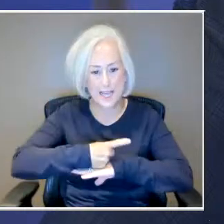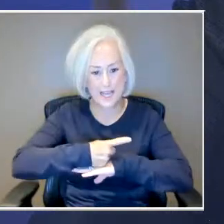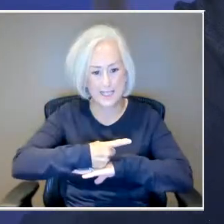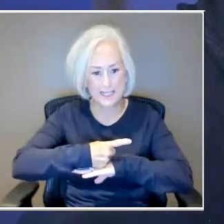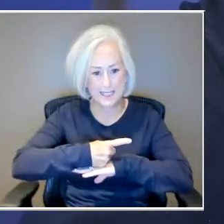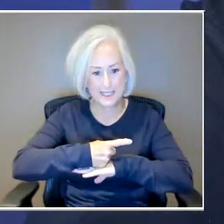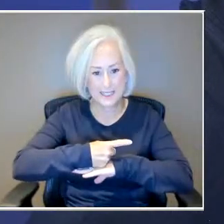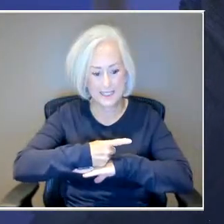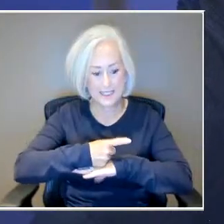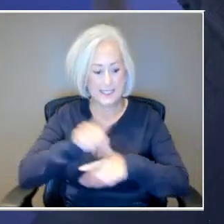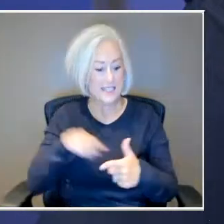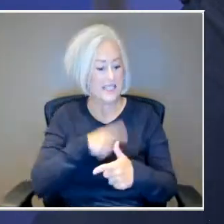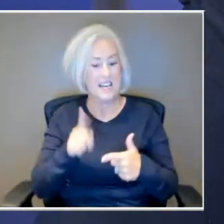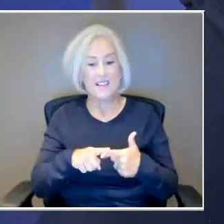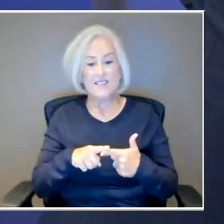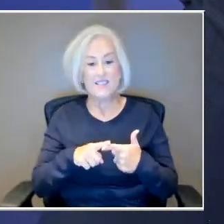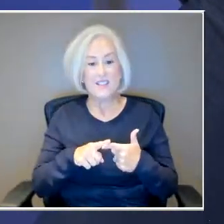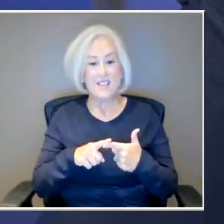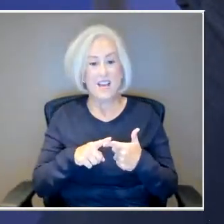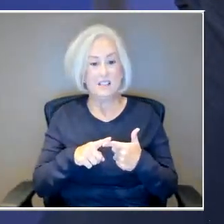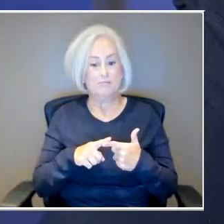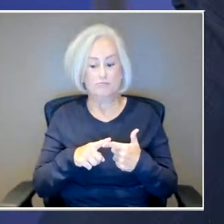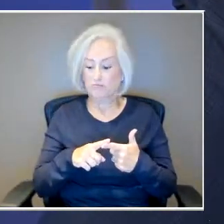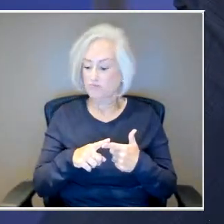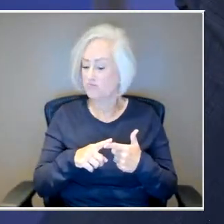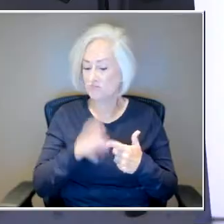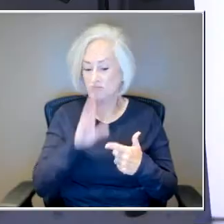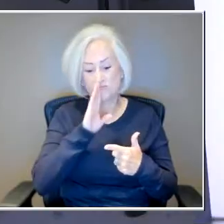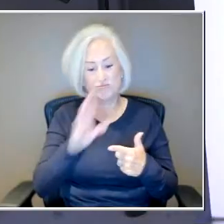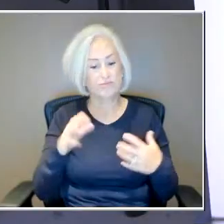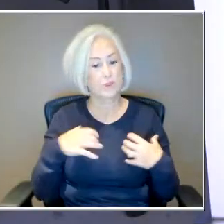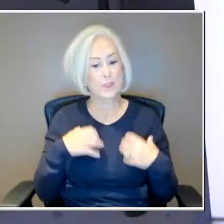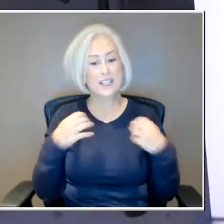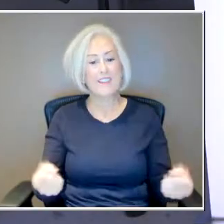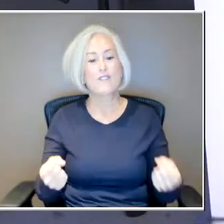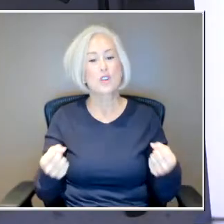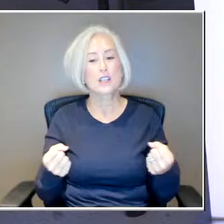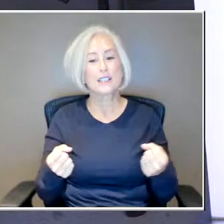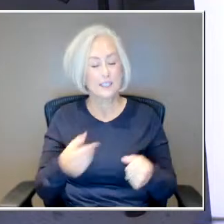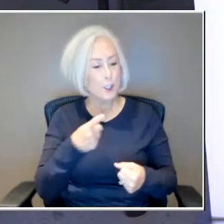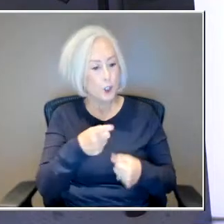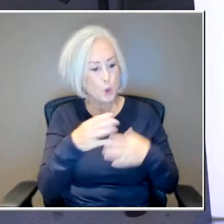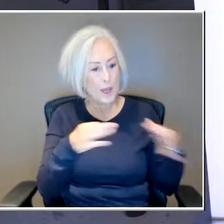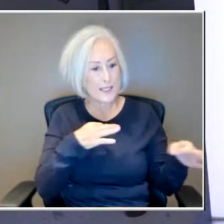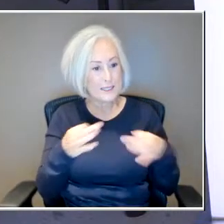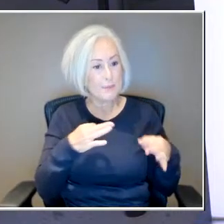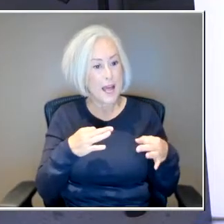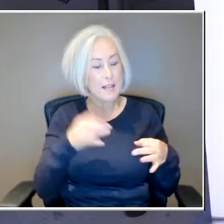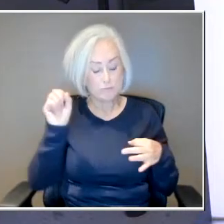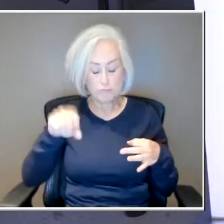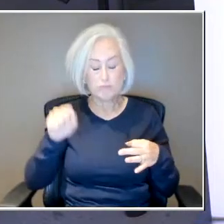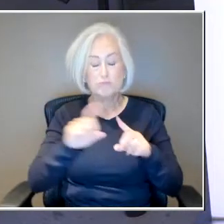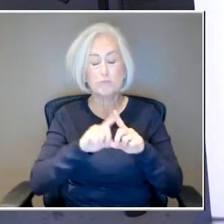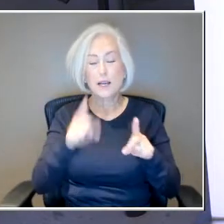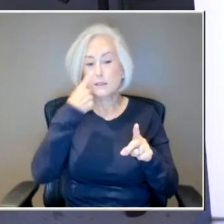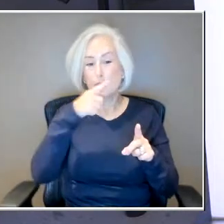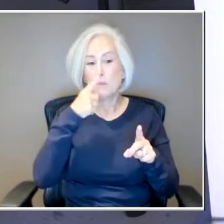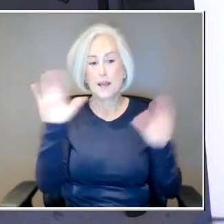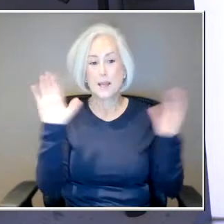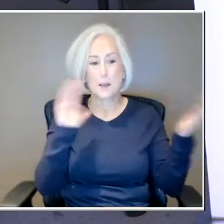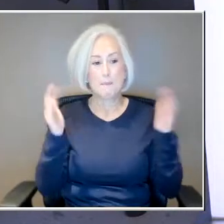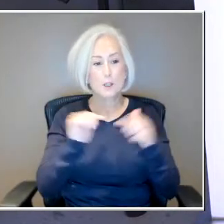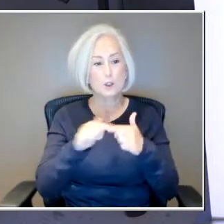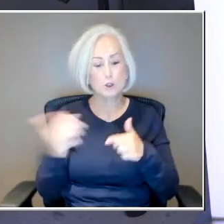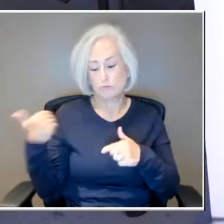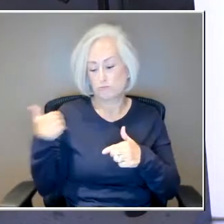but then it's been just a straight recovery. So you kind of explained it, but compare it to perhaps like your previous cancer treatments that